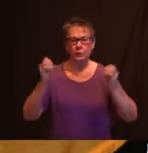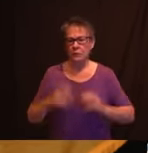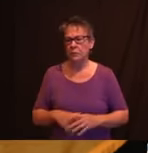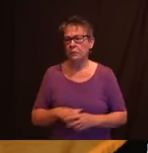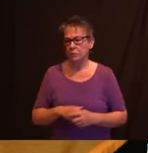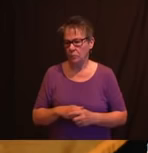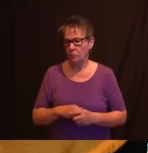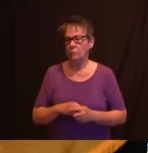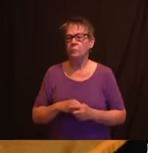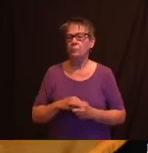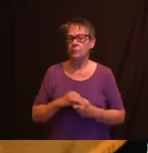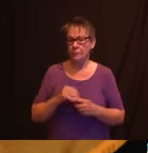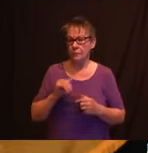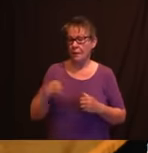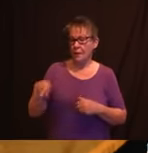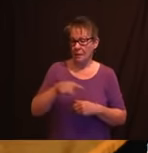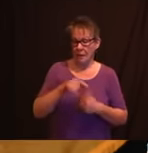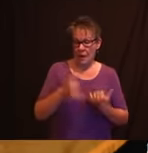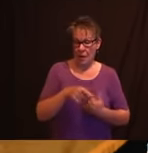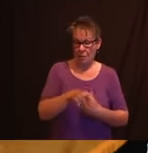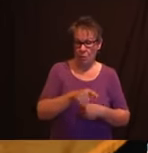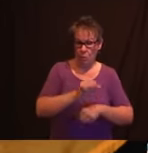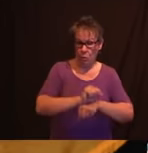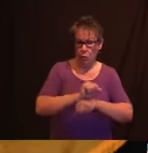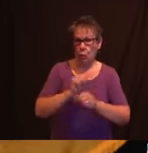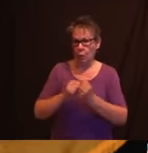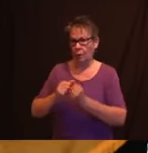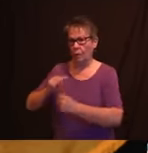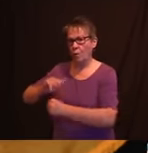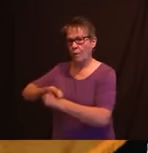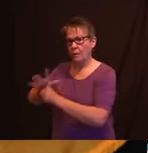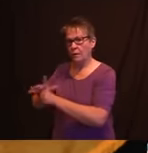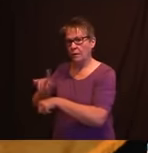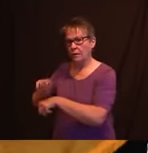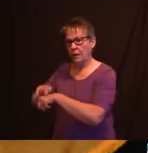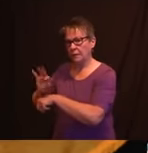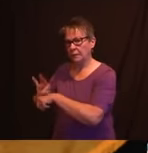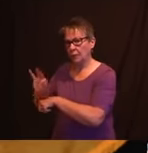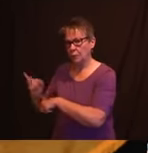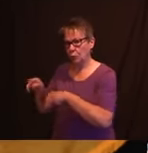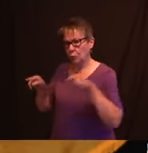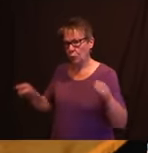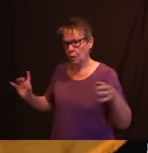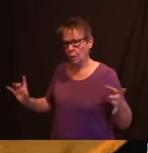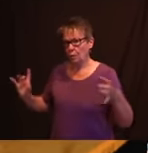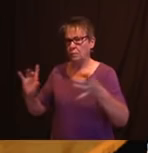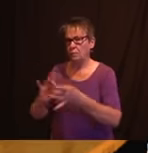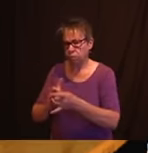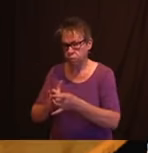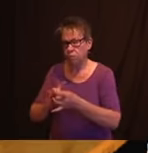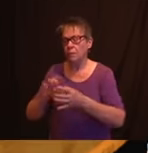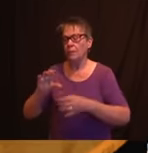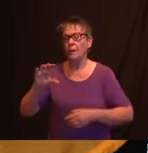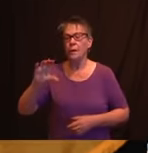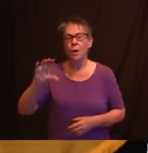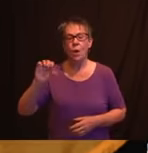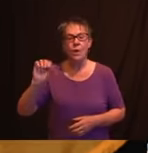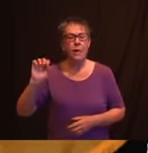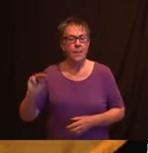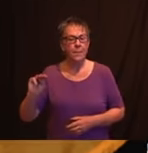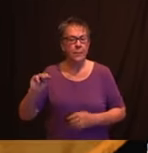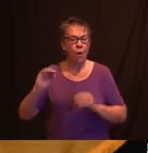Management. The department will use funds from the Coronavirus Relief Fund to improve inspections, oversight,